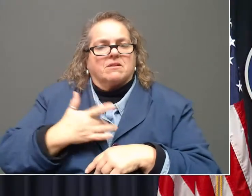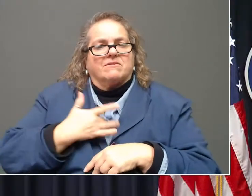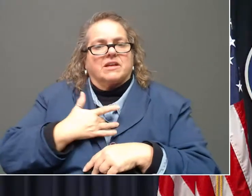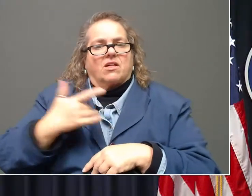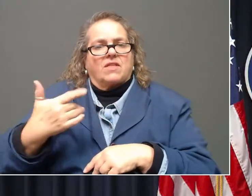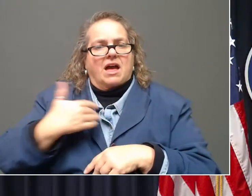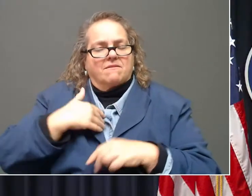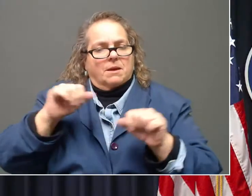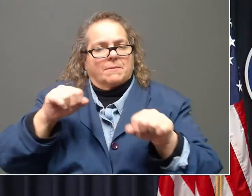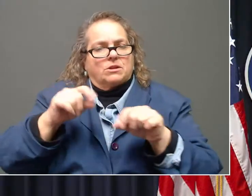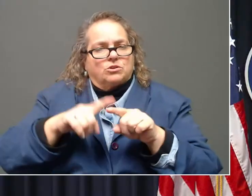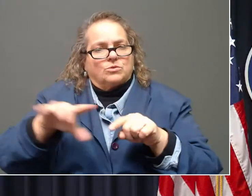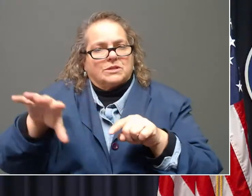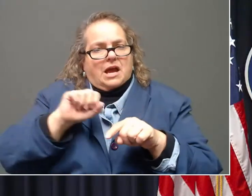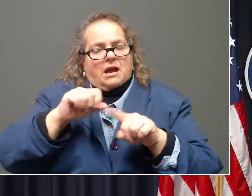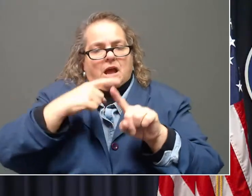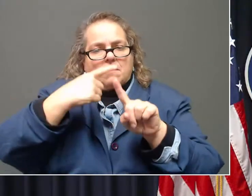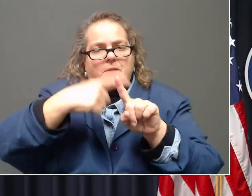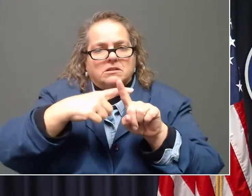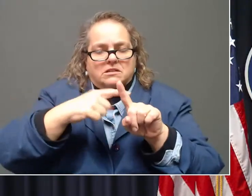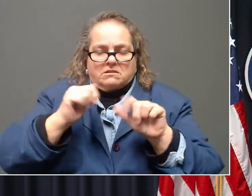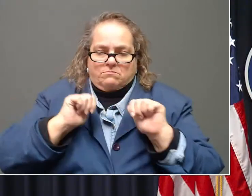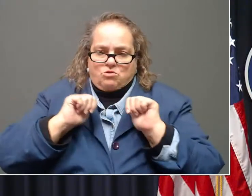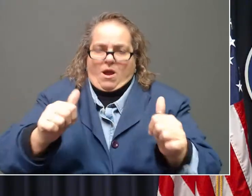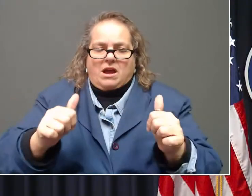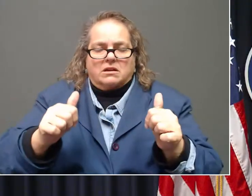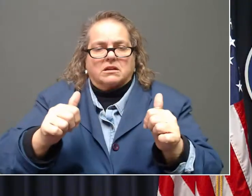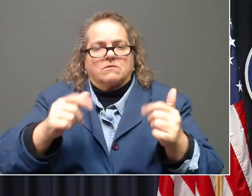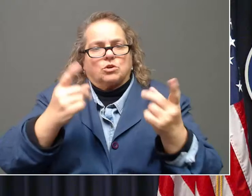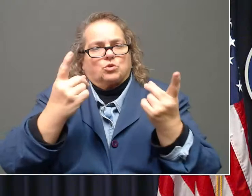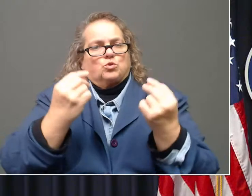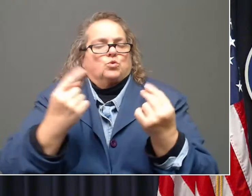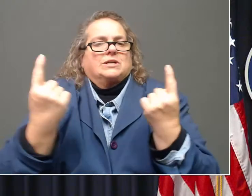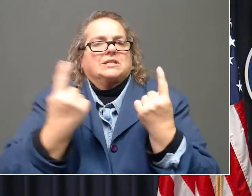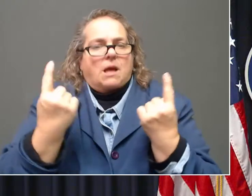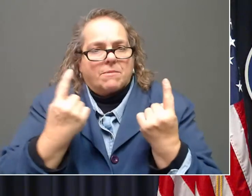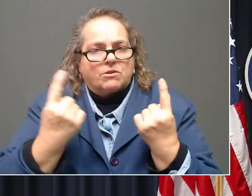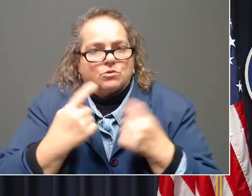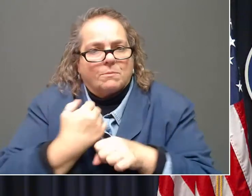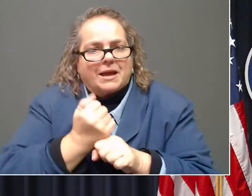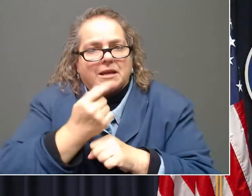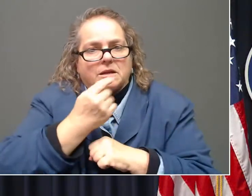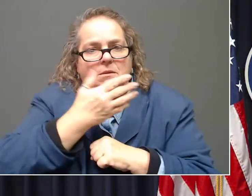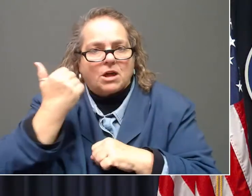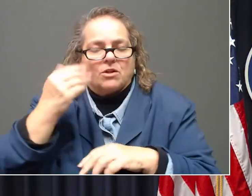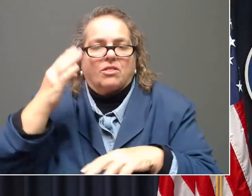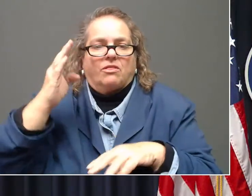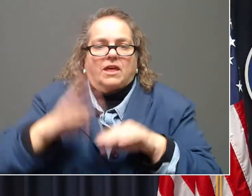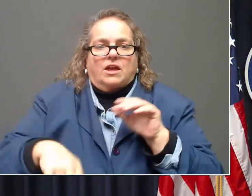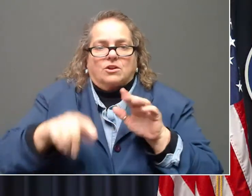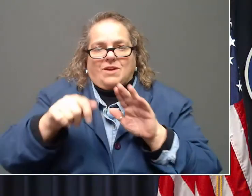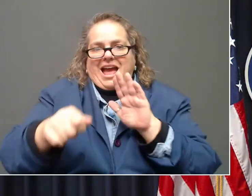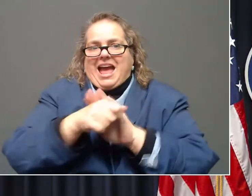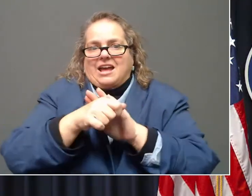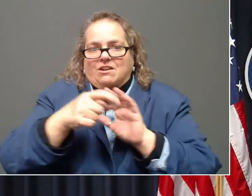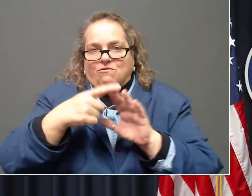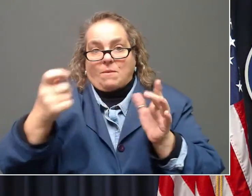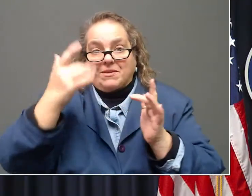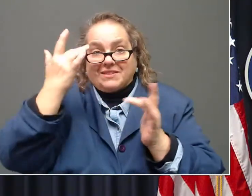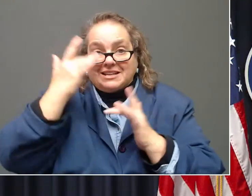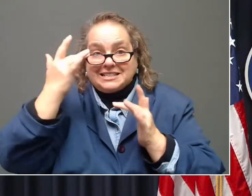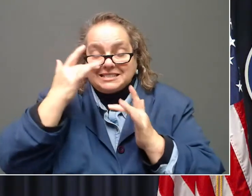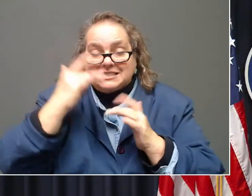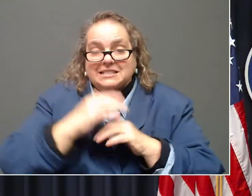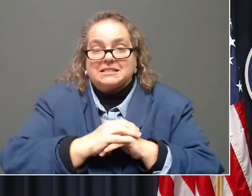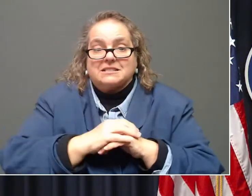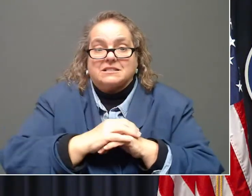site. They're consistently doing probably about 6,000 first doses a week and can go up to 12,000 to do the second